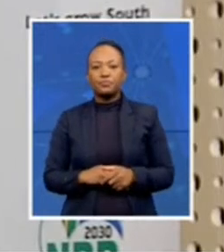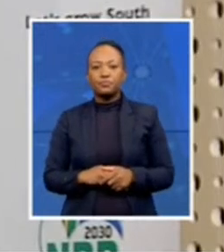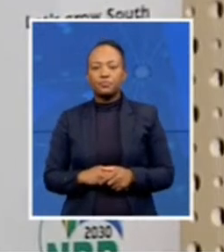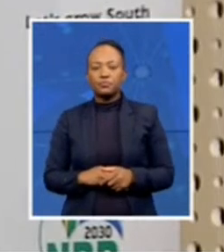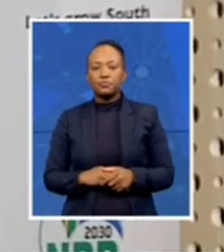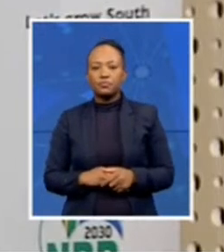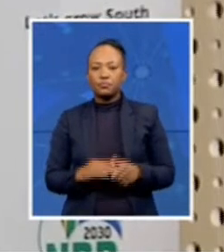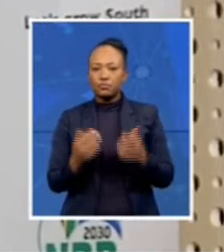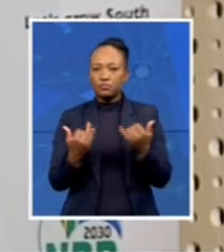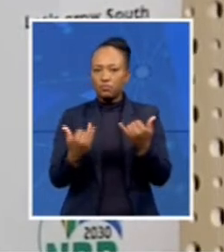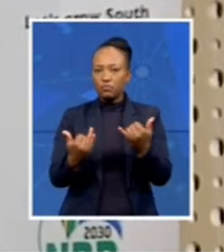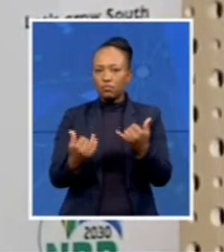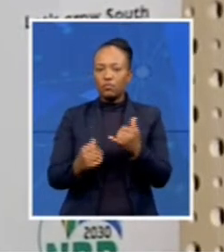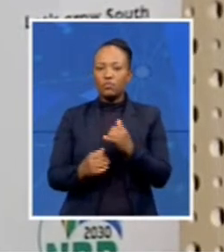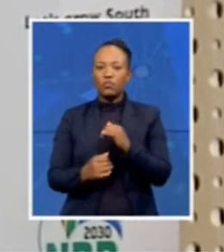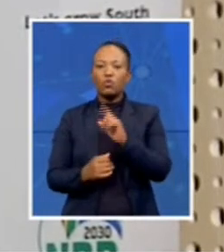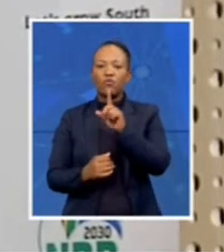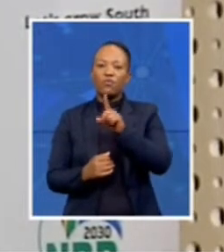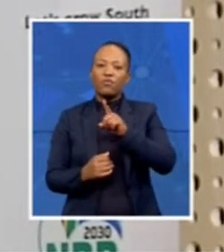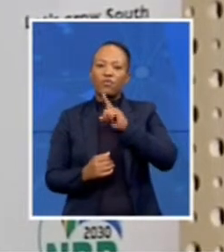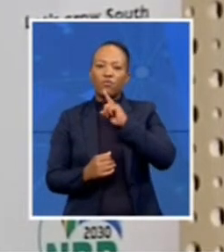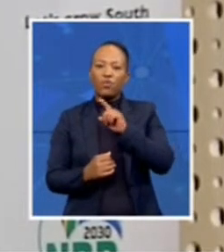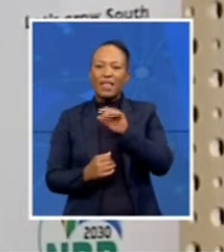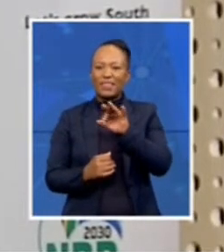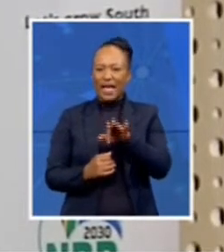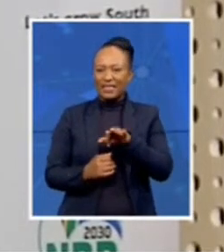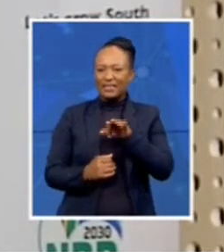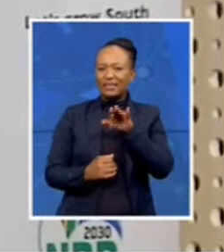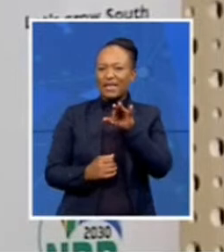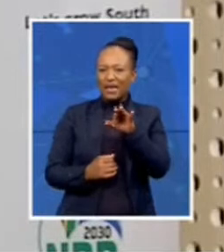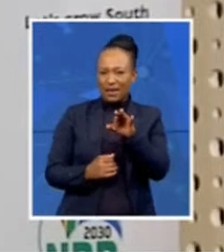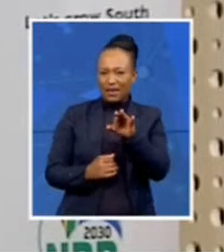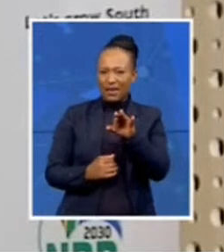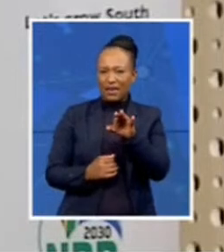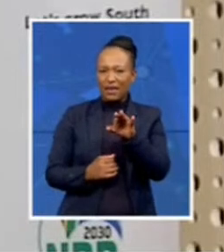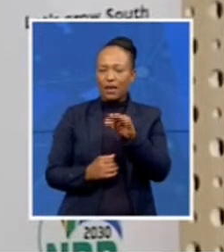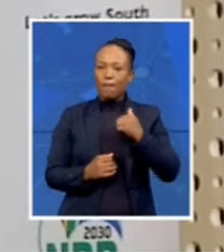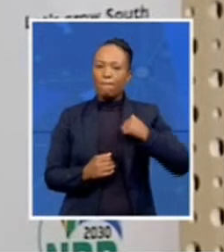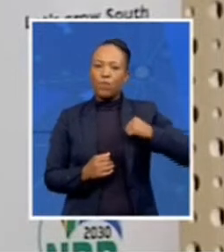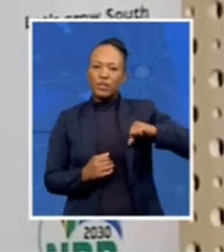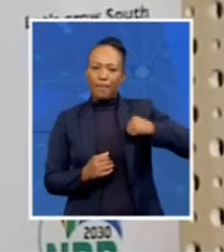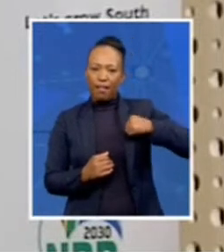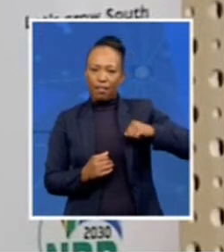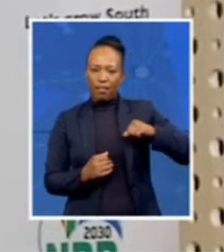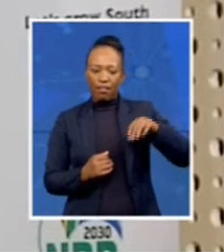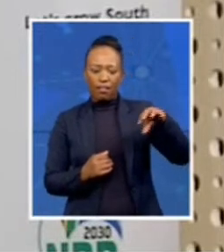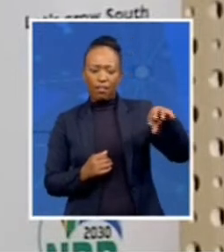1,013 municipal wastewater treatment works in the country, and of these,